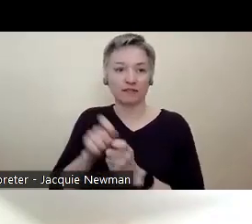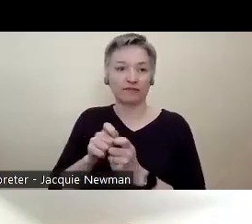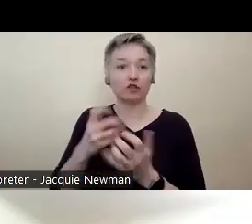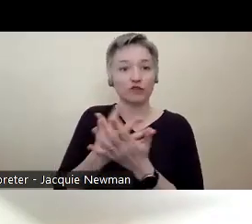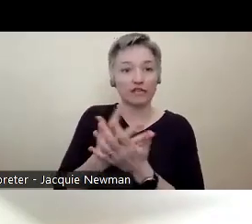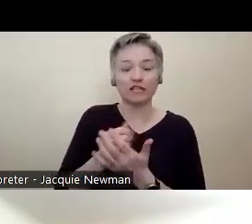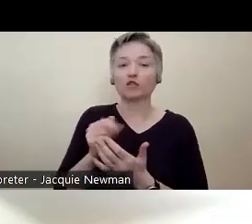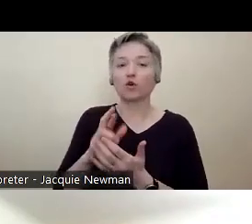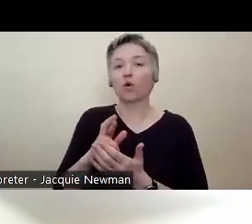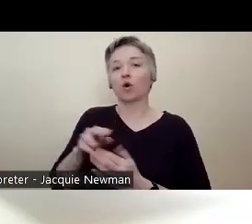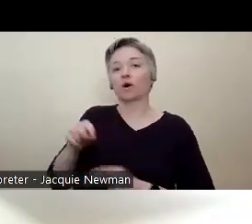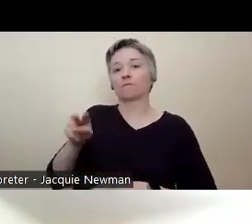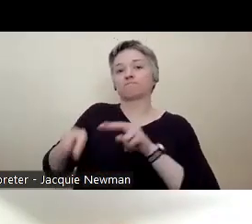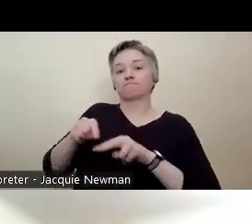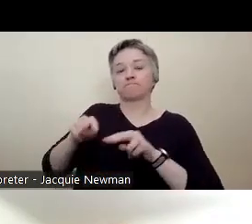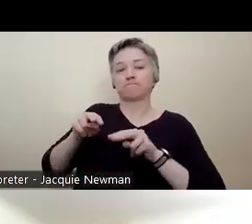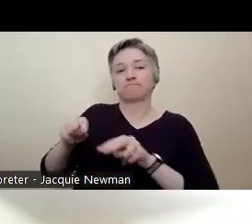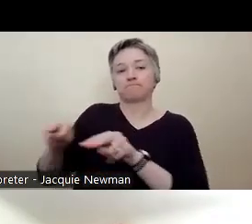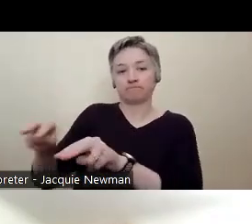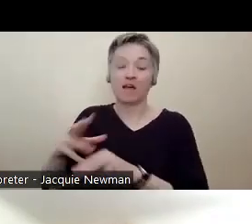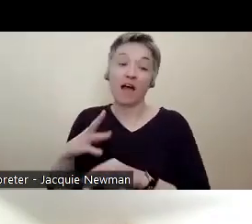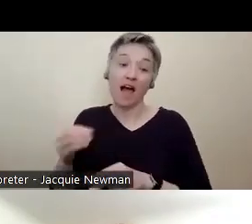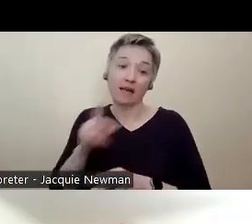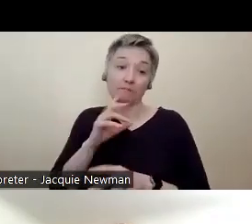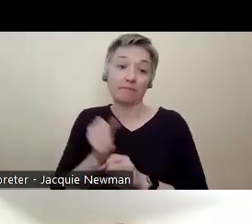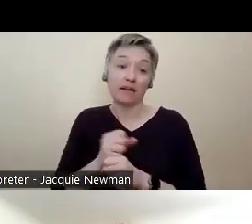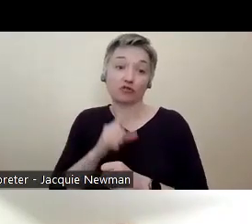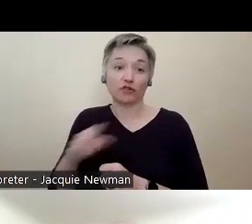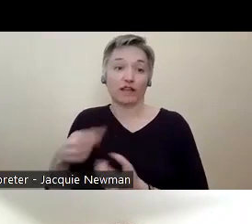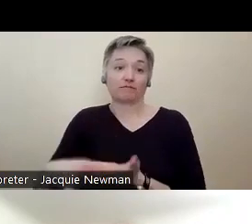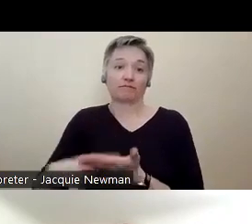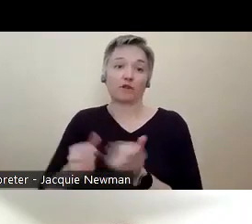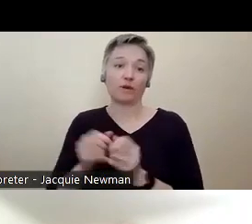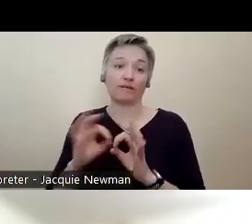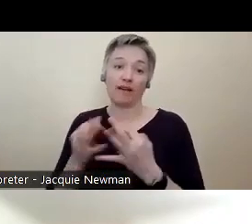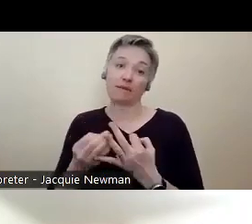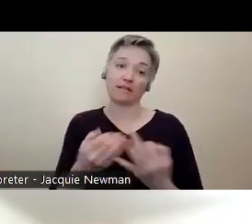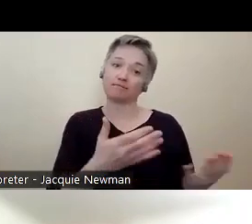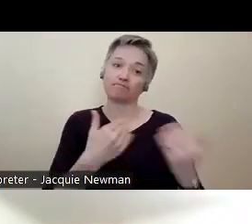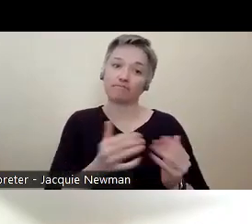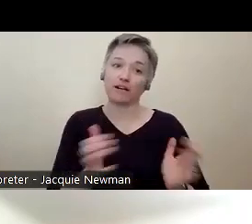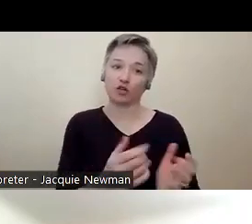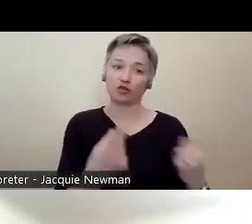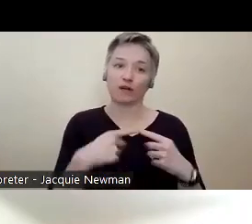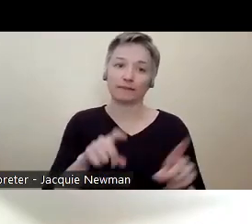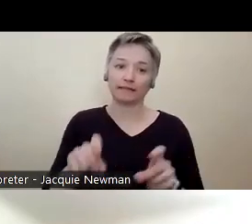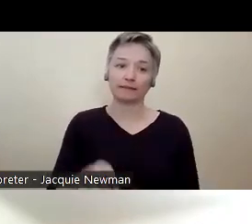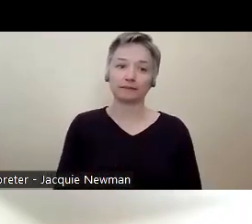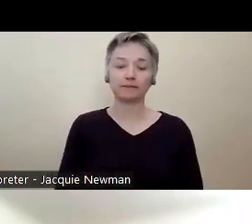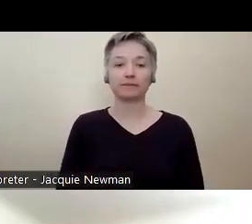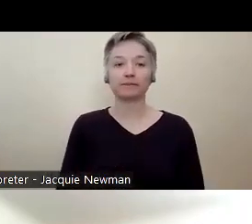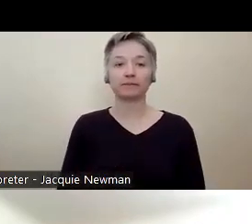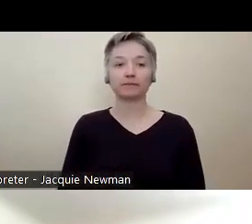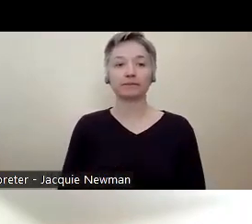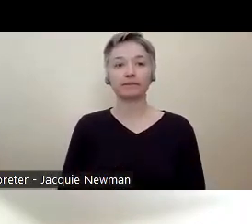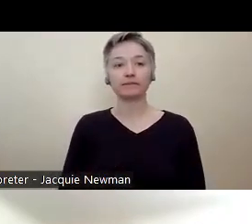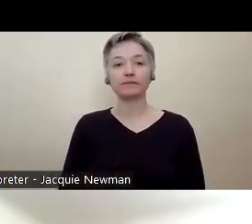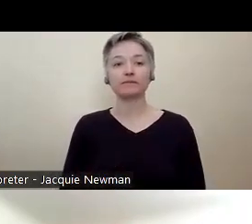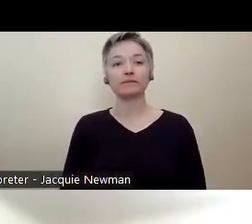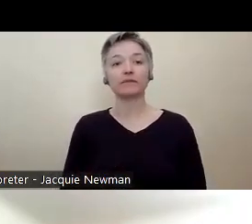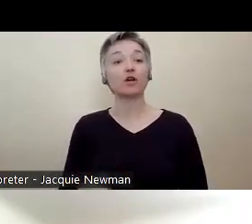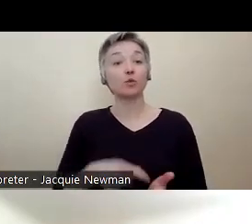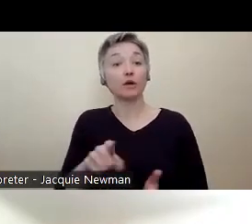as making sure that they're talking to their family about also getting tested. So what to know before a hereditary cancer risk